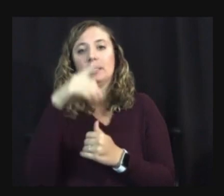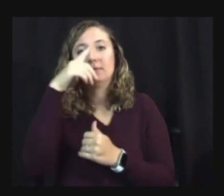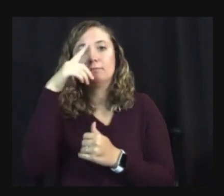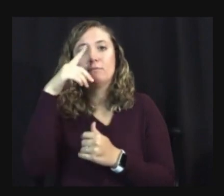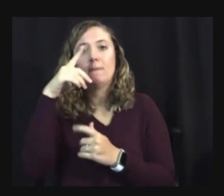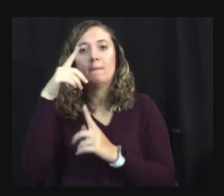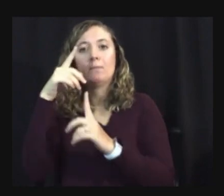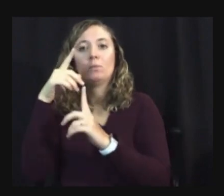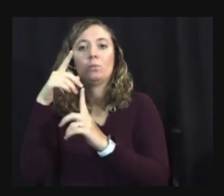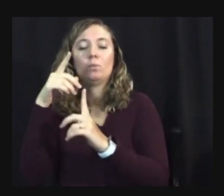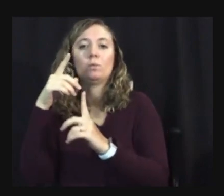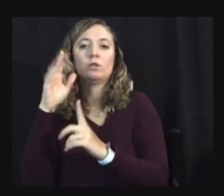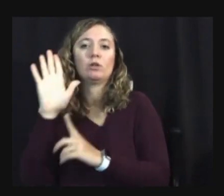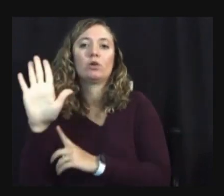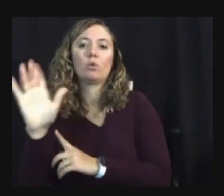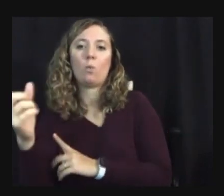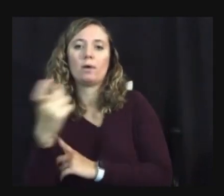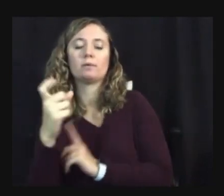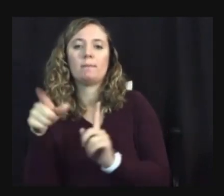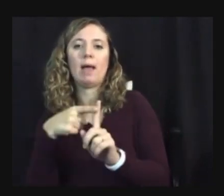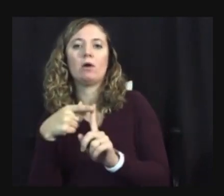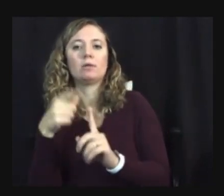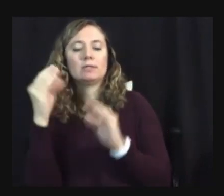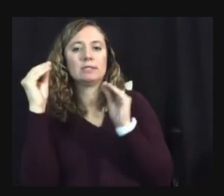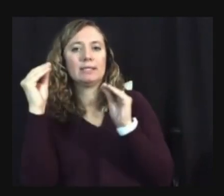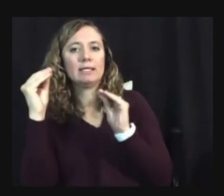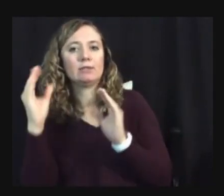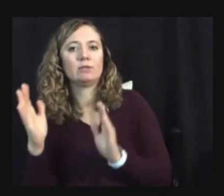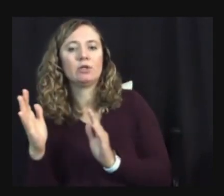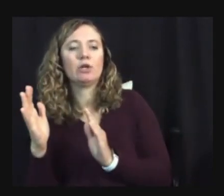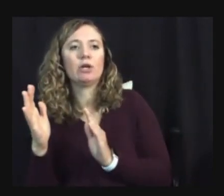self-regulation and calming down. Okay.